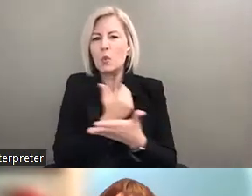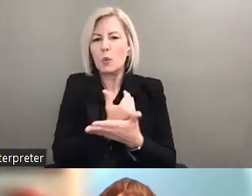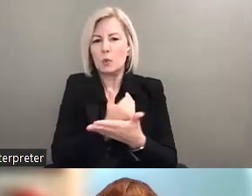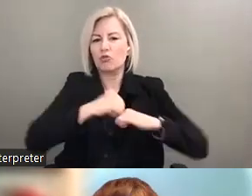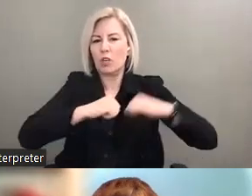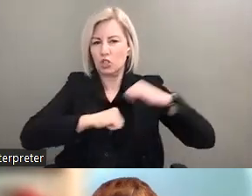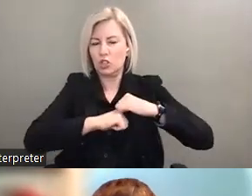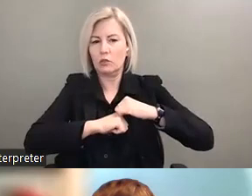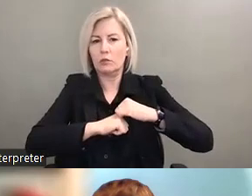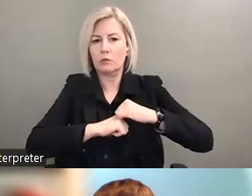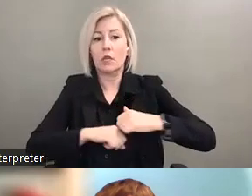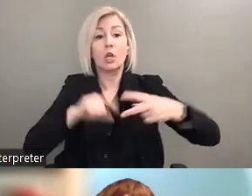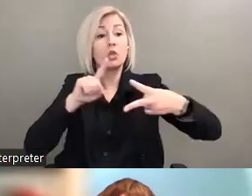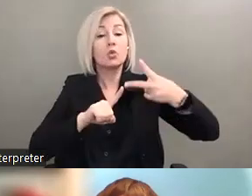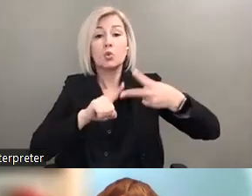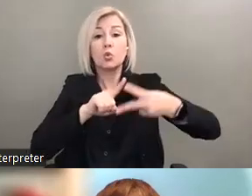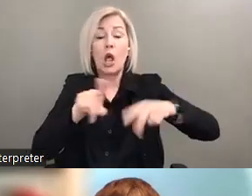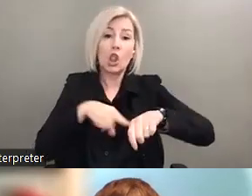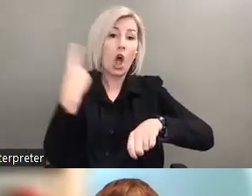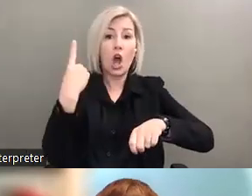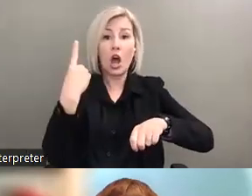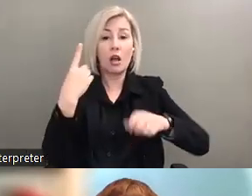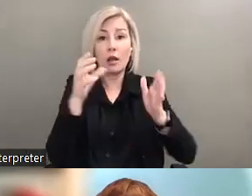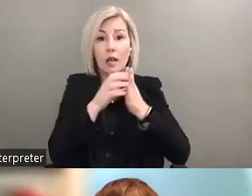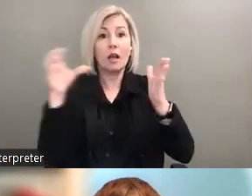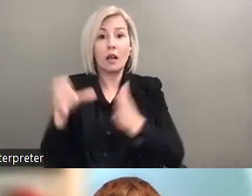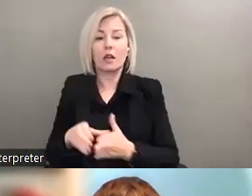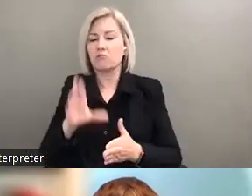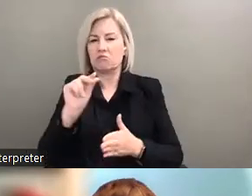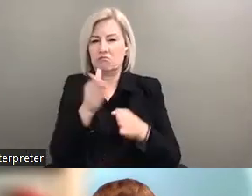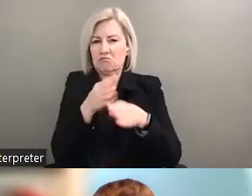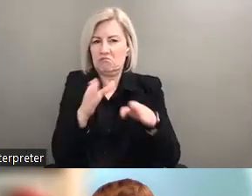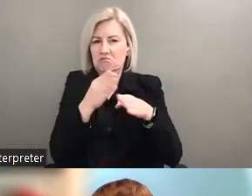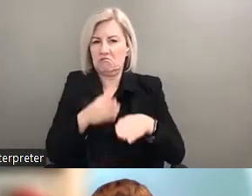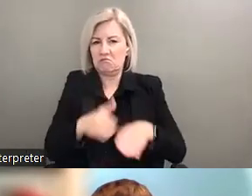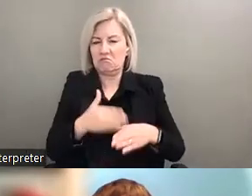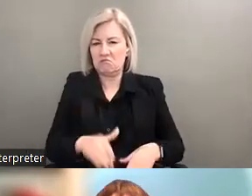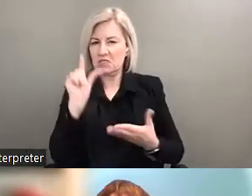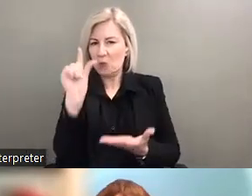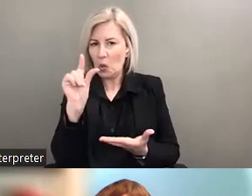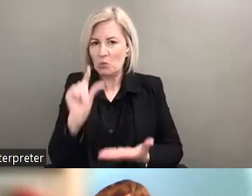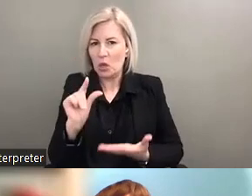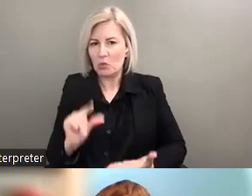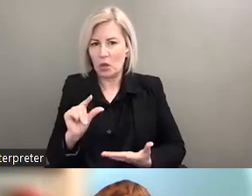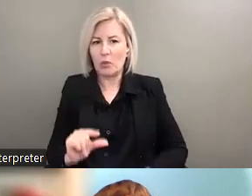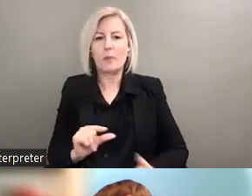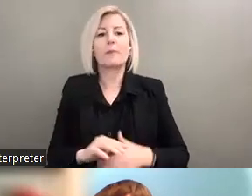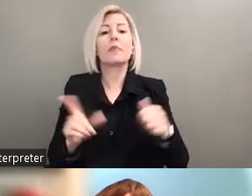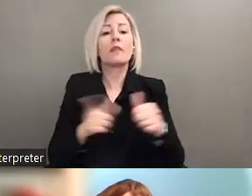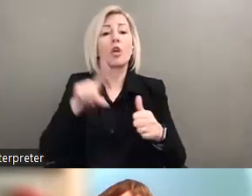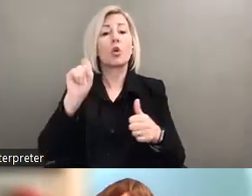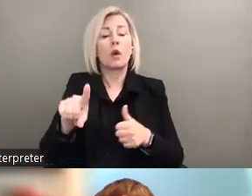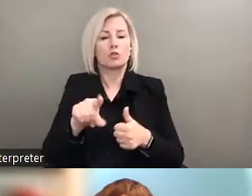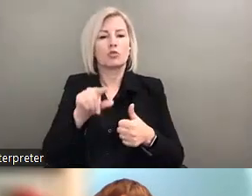than 2 long paragraphs, we've broken the questions into shorter bites. The first question addresses